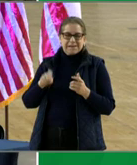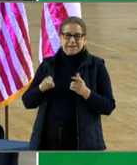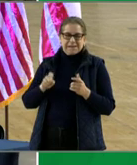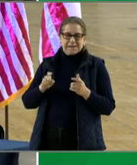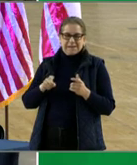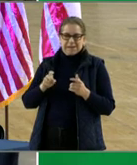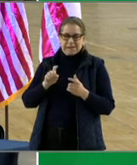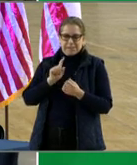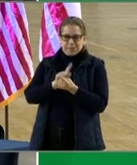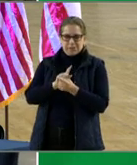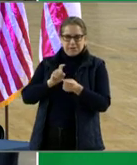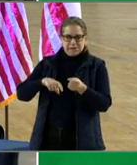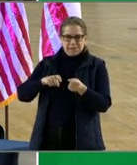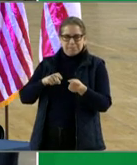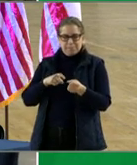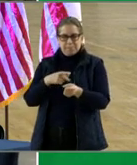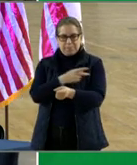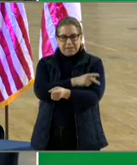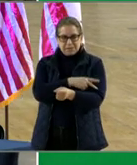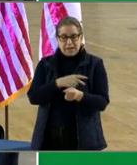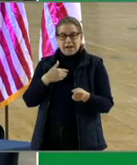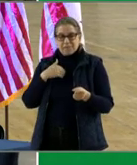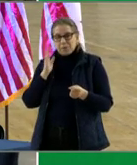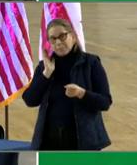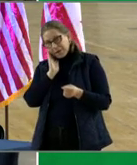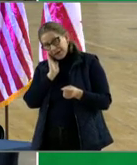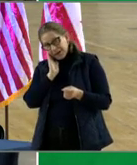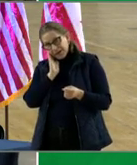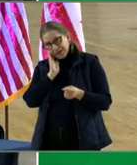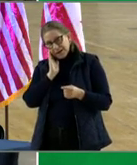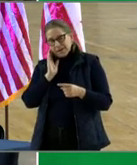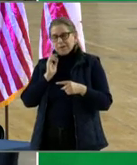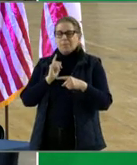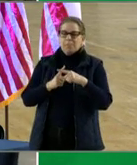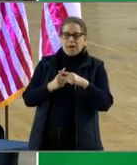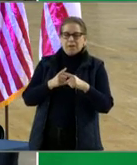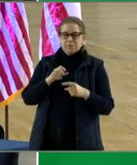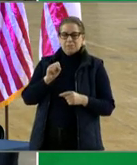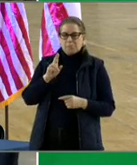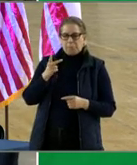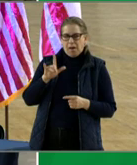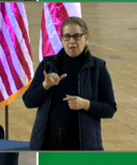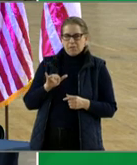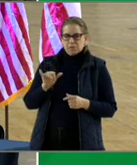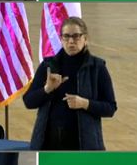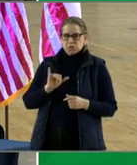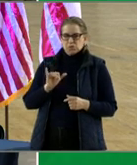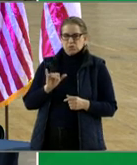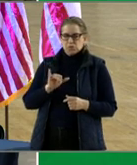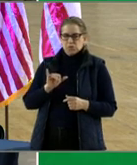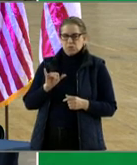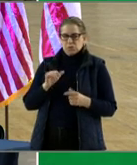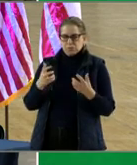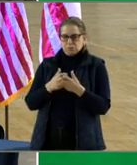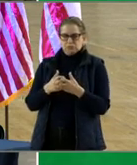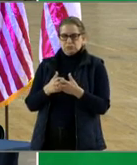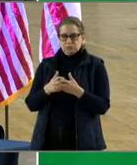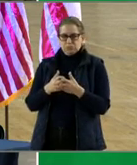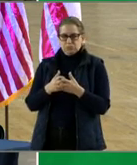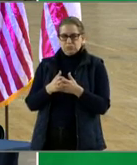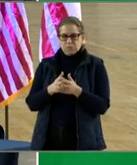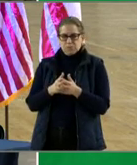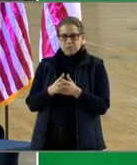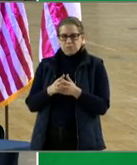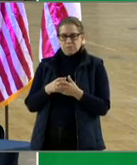but all of the supplies that we think are needed, we can talk about. So thank you, Mayor. So as you see here, these are